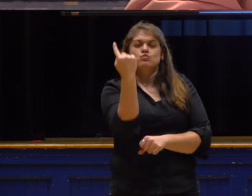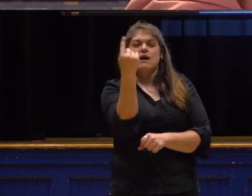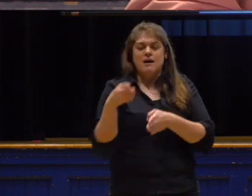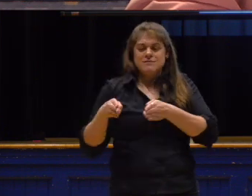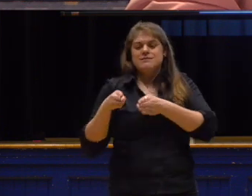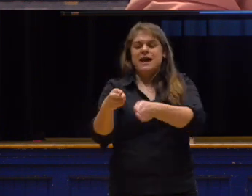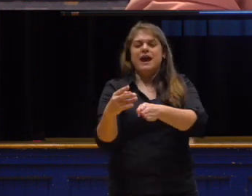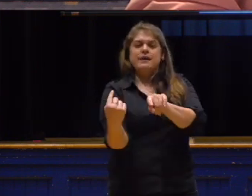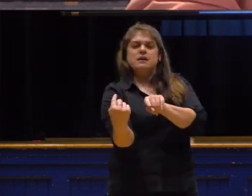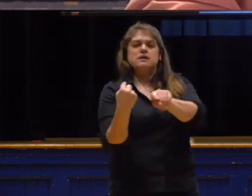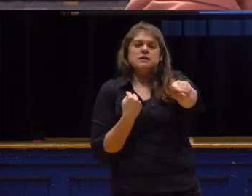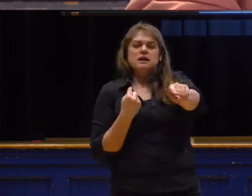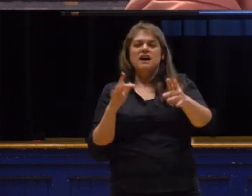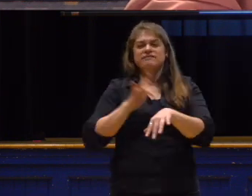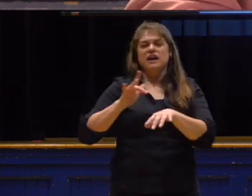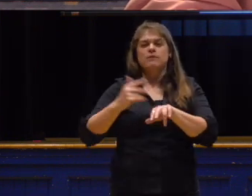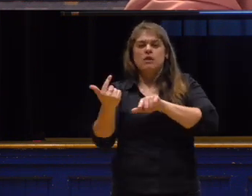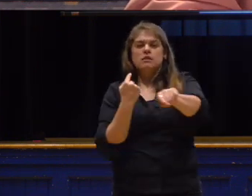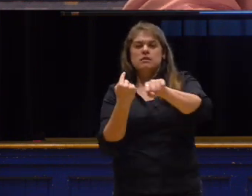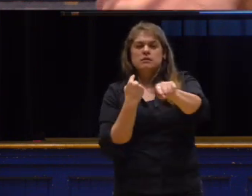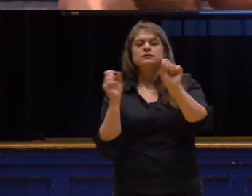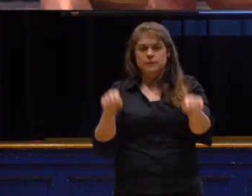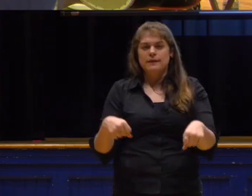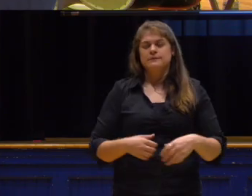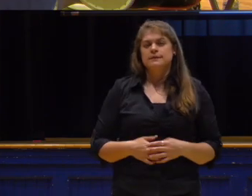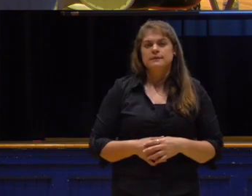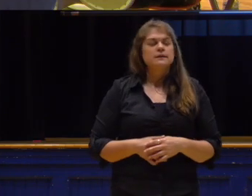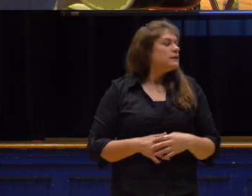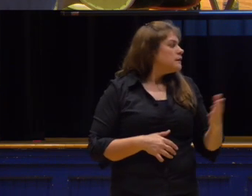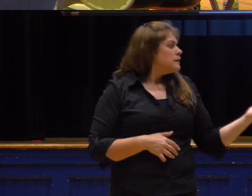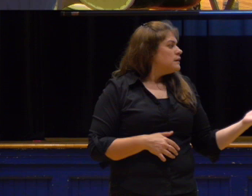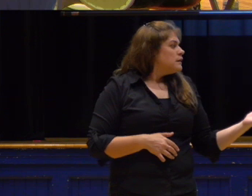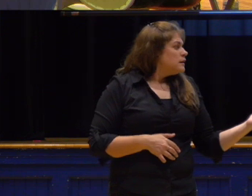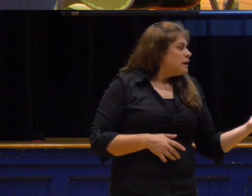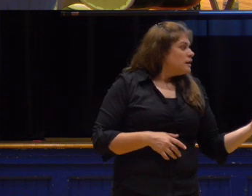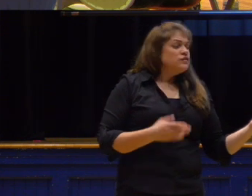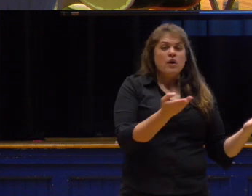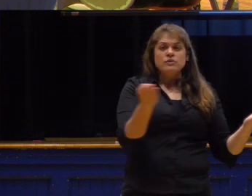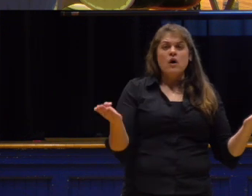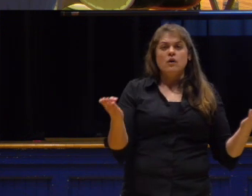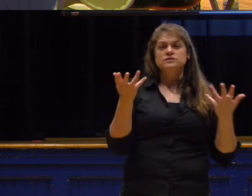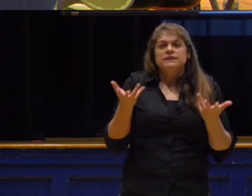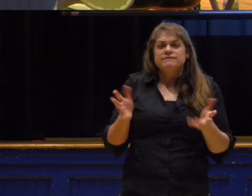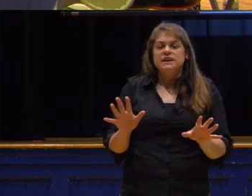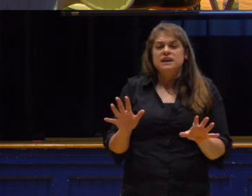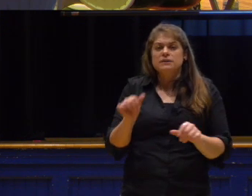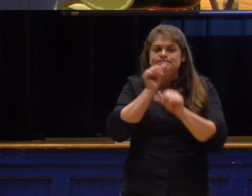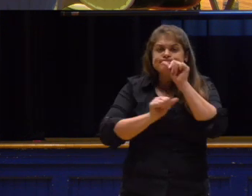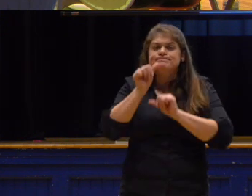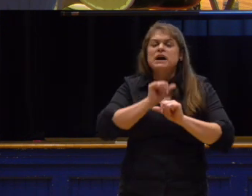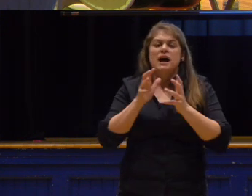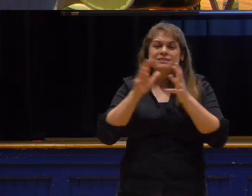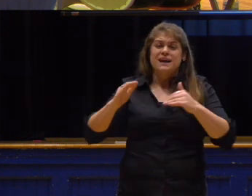least one lane of traffic in each direction, open at all times. Okay. And for those of you who dealt